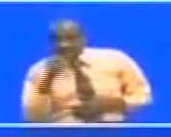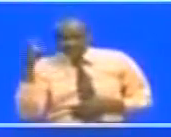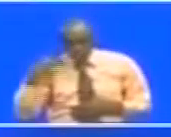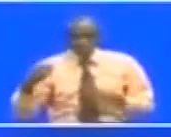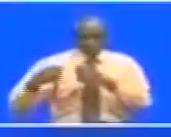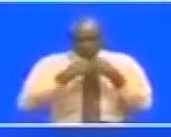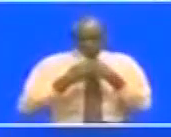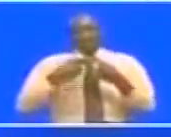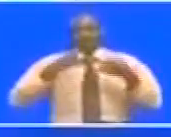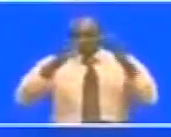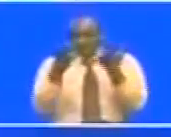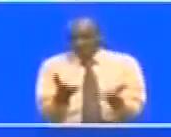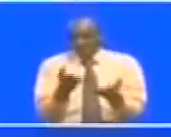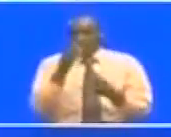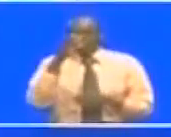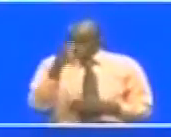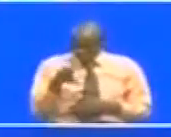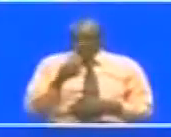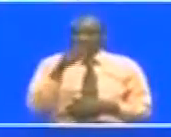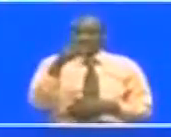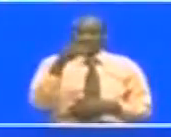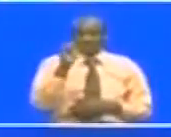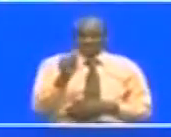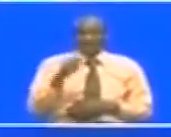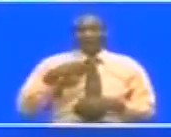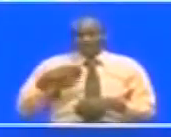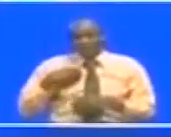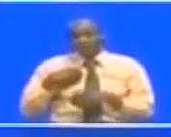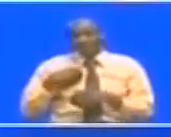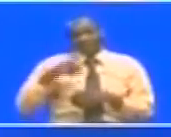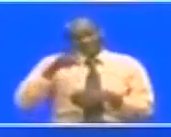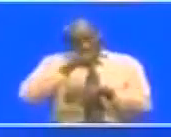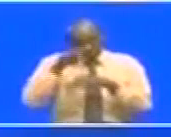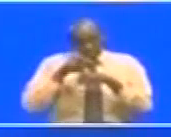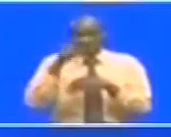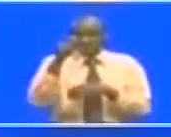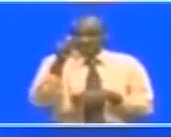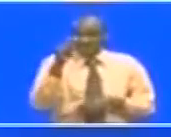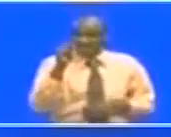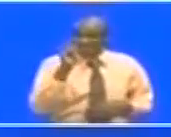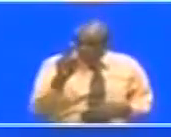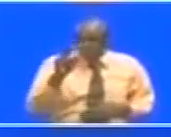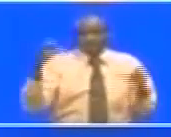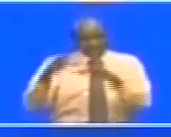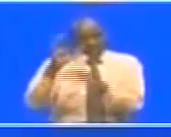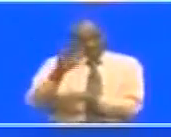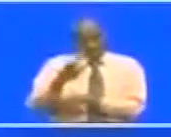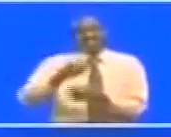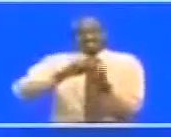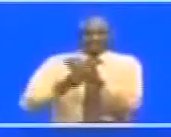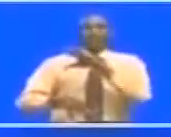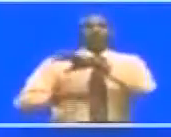rule also started in Dar es Salaam with the formation of the Tanganyika African National Union, TANU, and later Chama cha Mapinduzi,